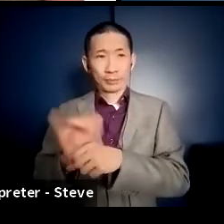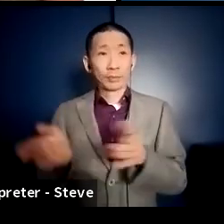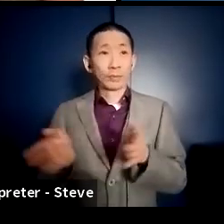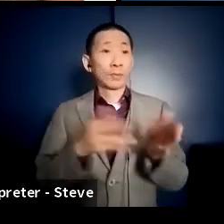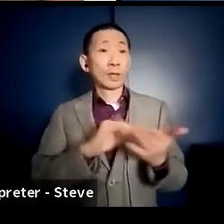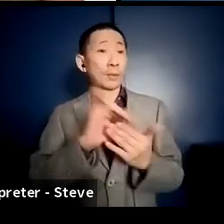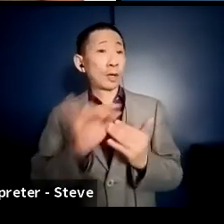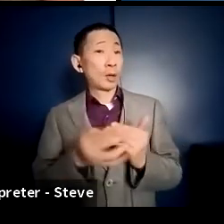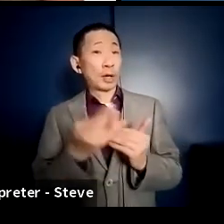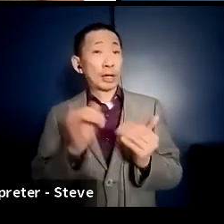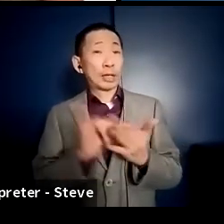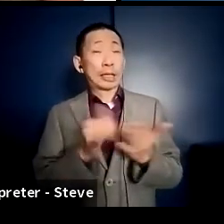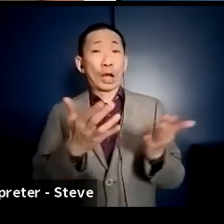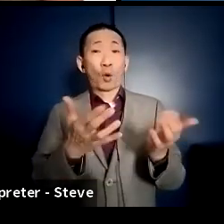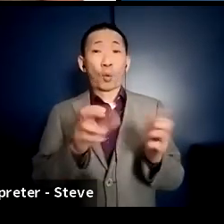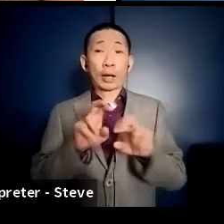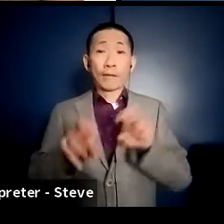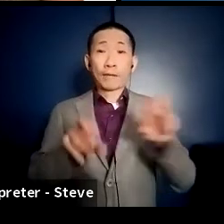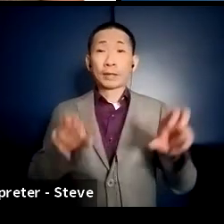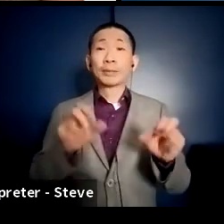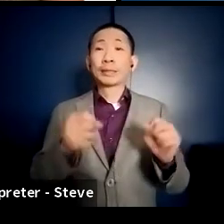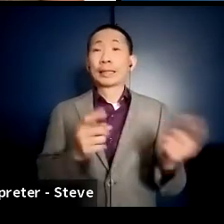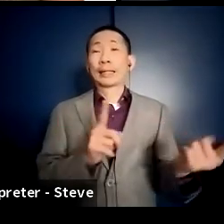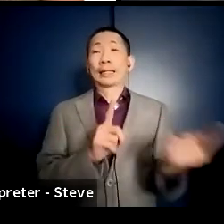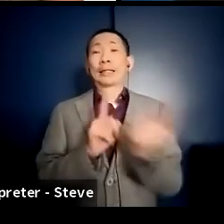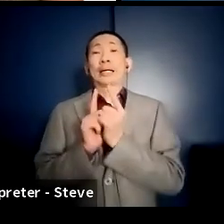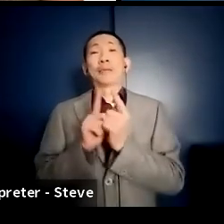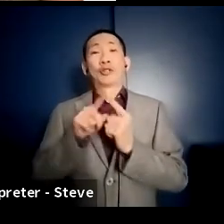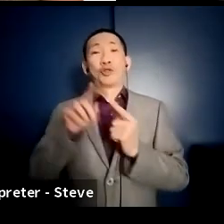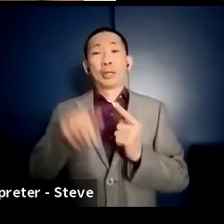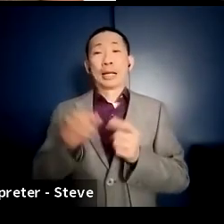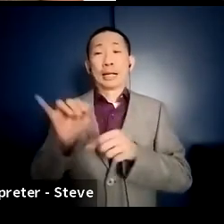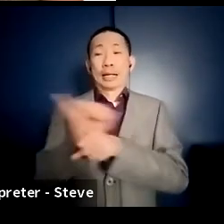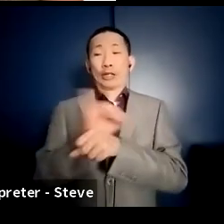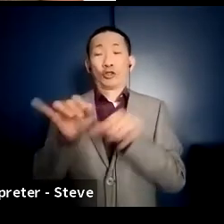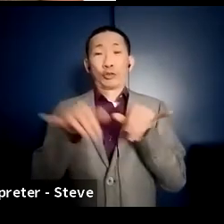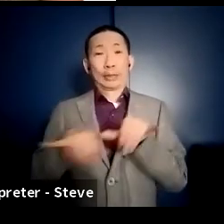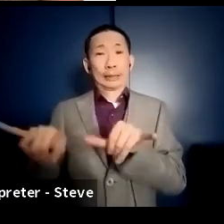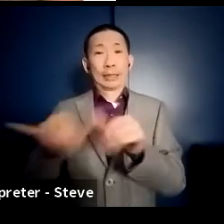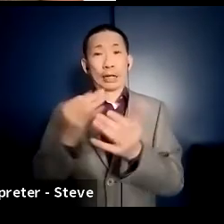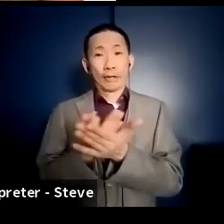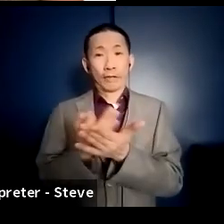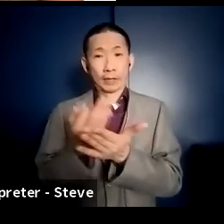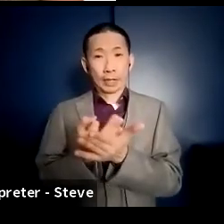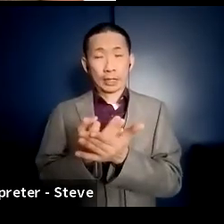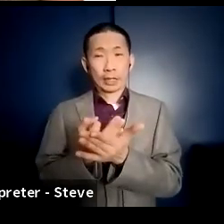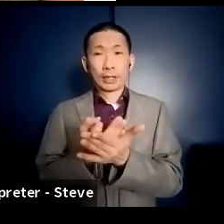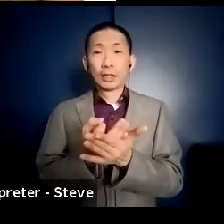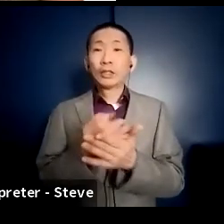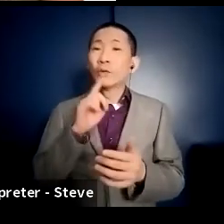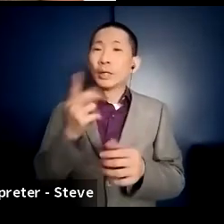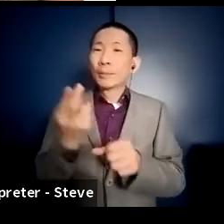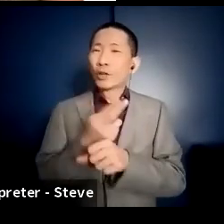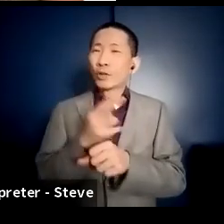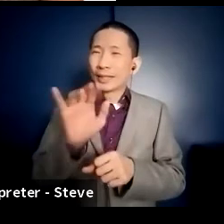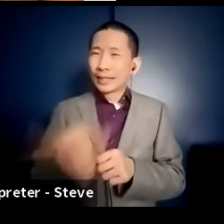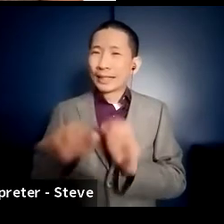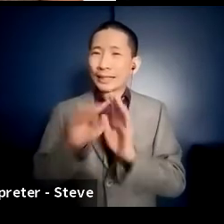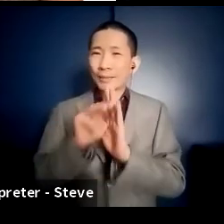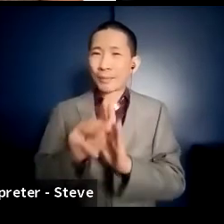projects that are looking for investment, they can come to the industry standard fund. So it's really, by using this model,